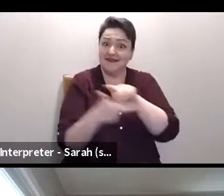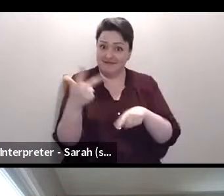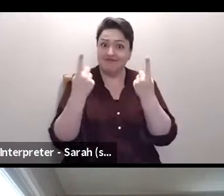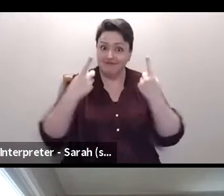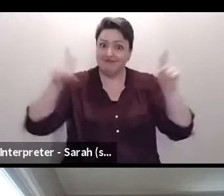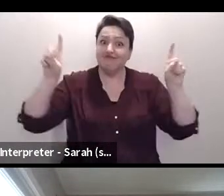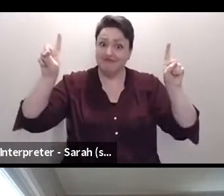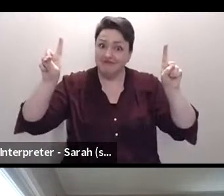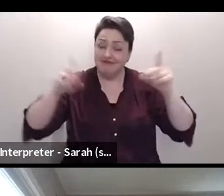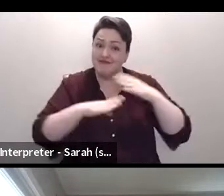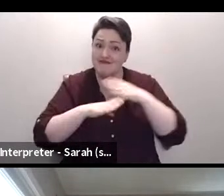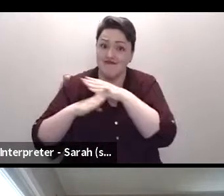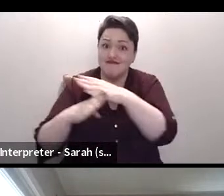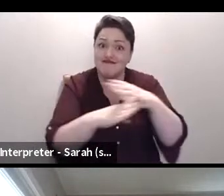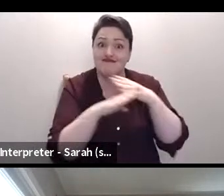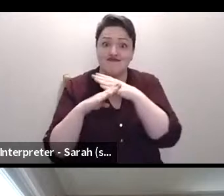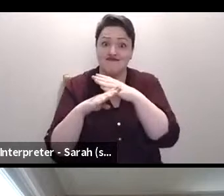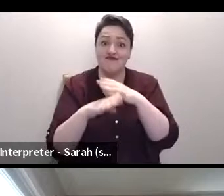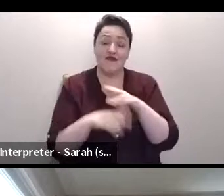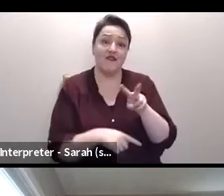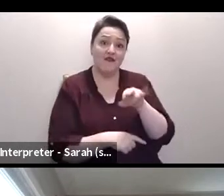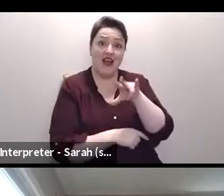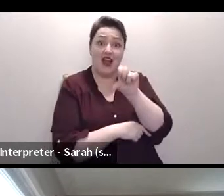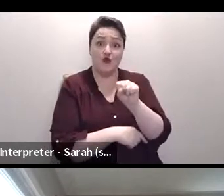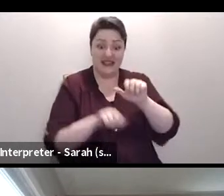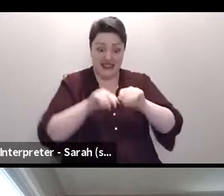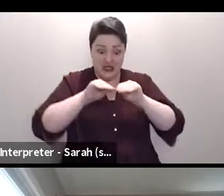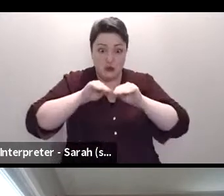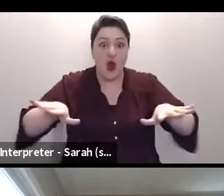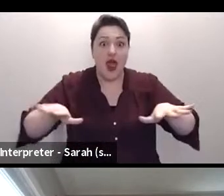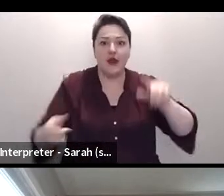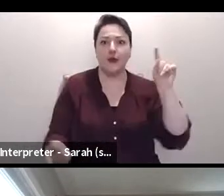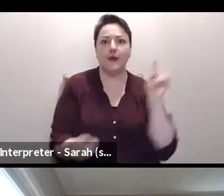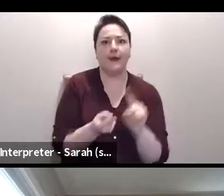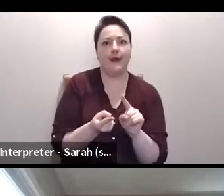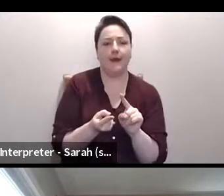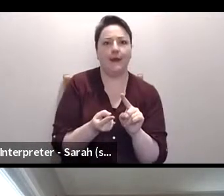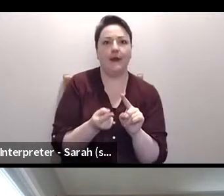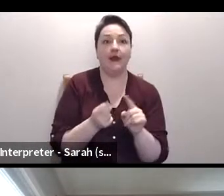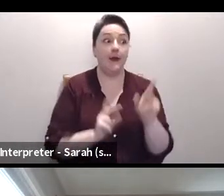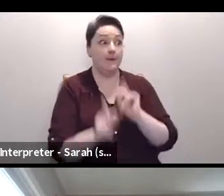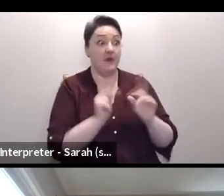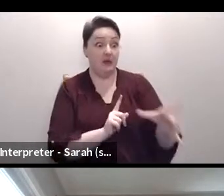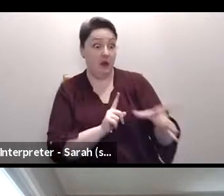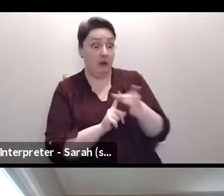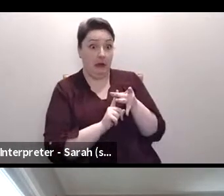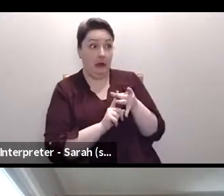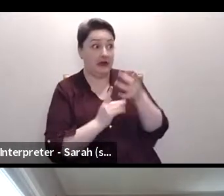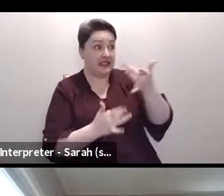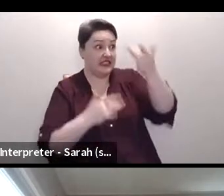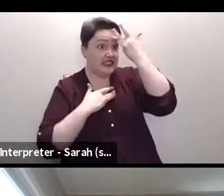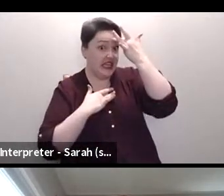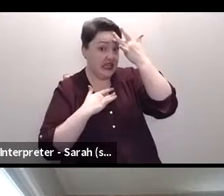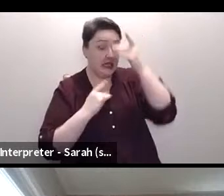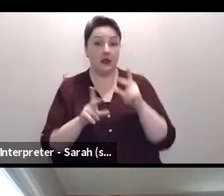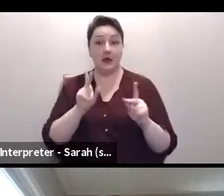they reduce the spread of the virus. They reduce the number of people getting sick and the number of people dying.